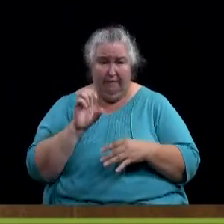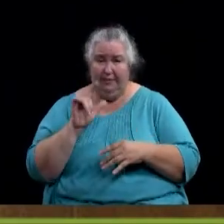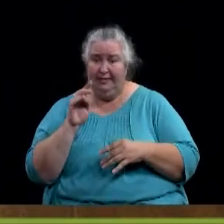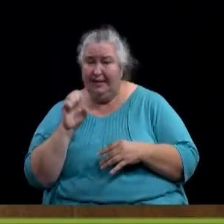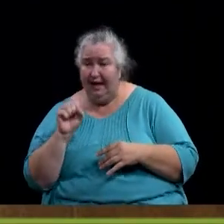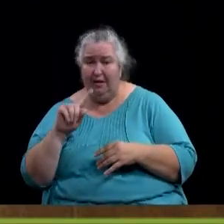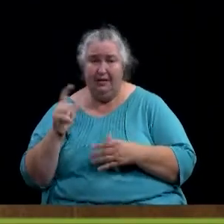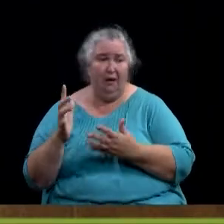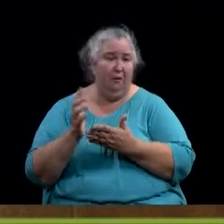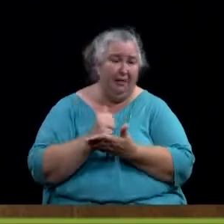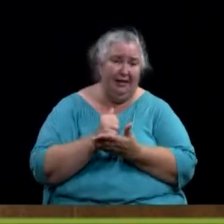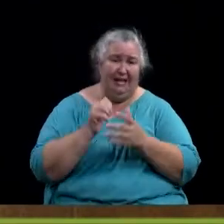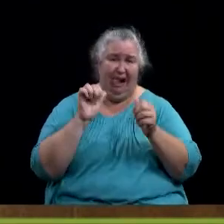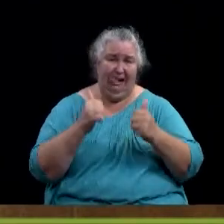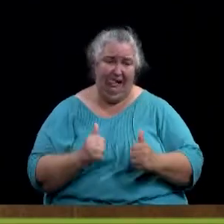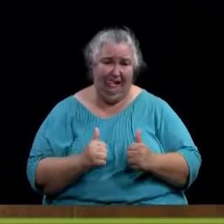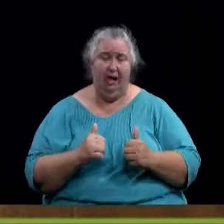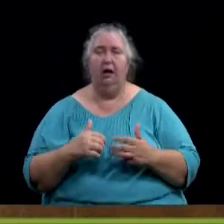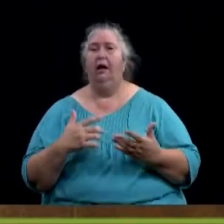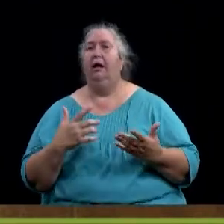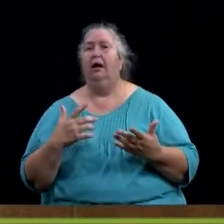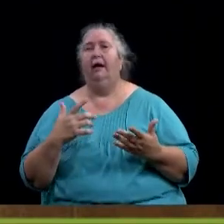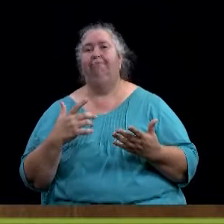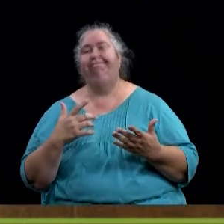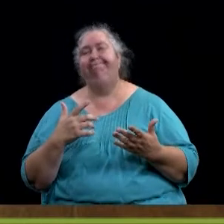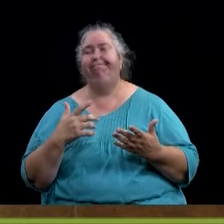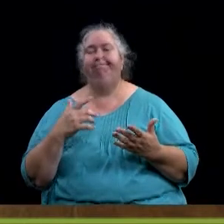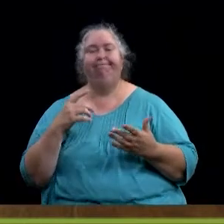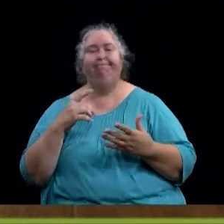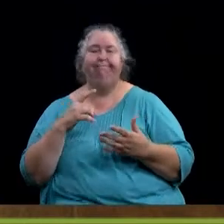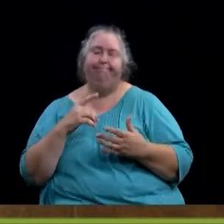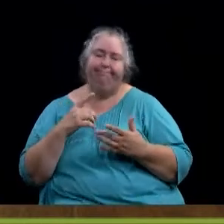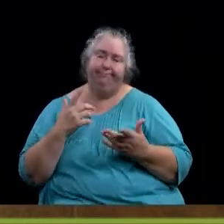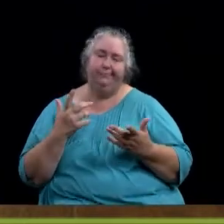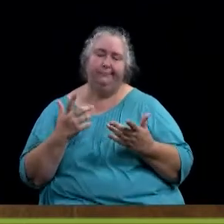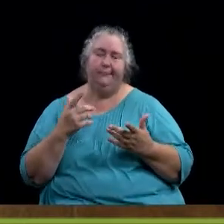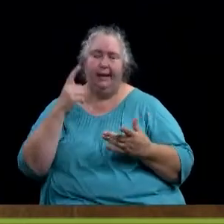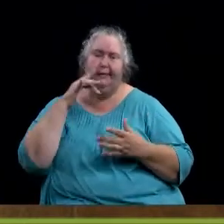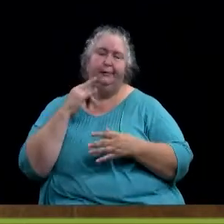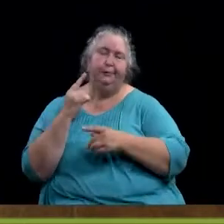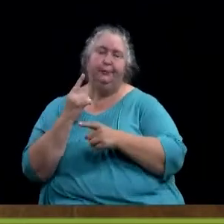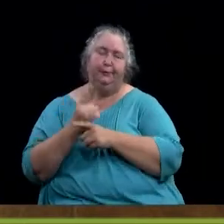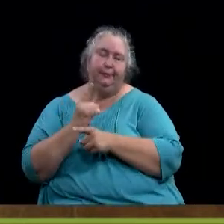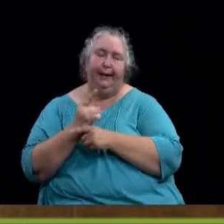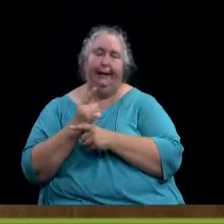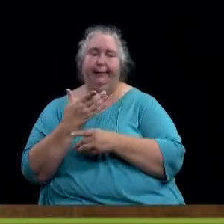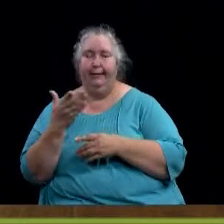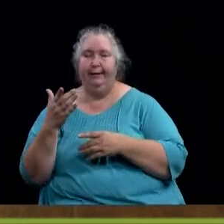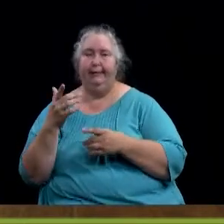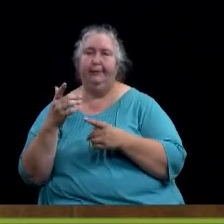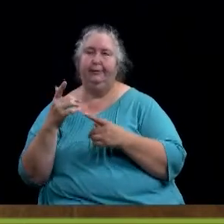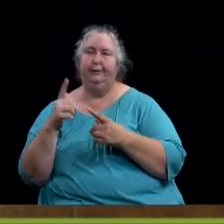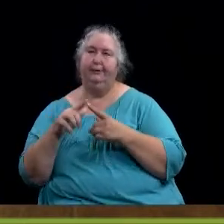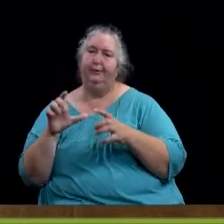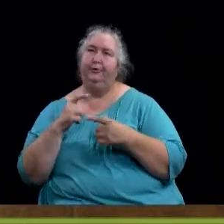it was the right thing to do to kind of, again, we reduced the what we could have charged, but we have the tax rate. We're kind of holding the line